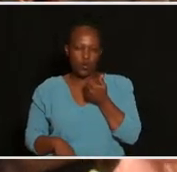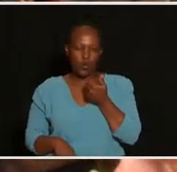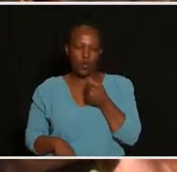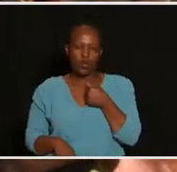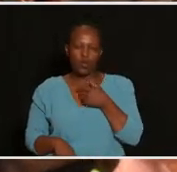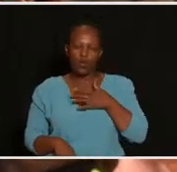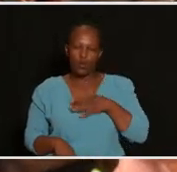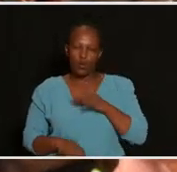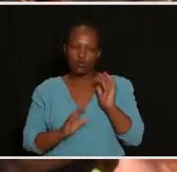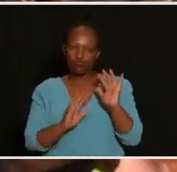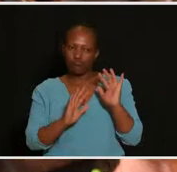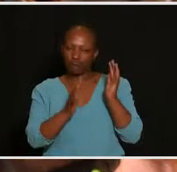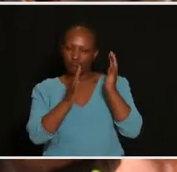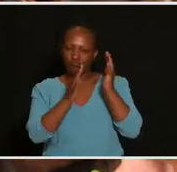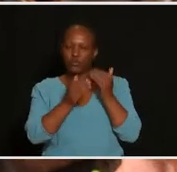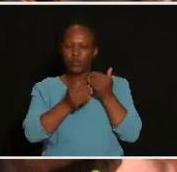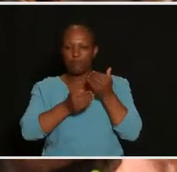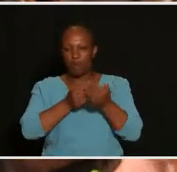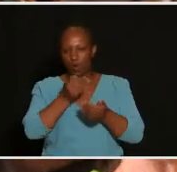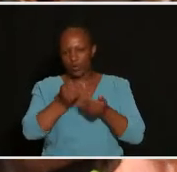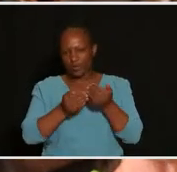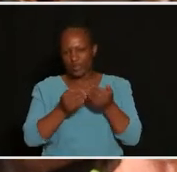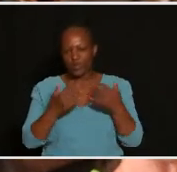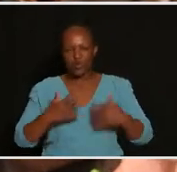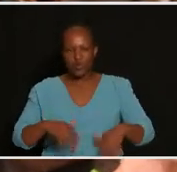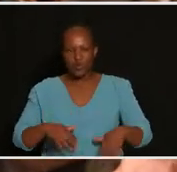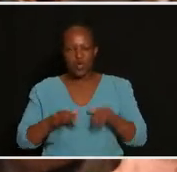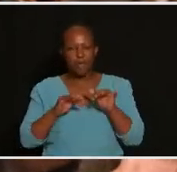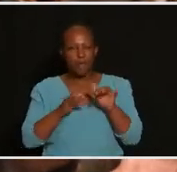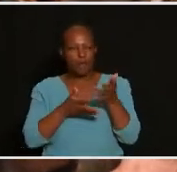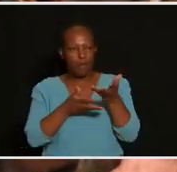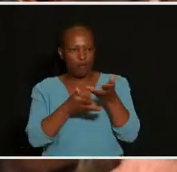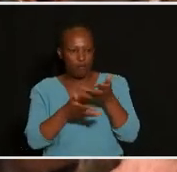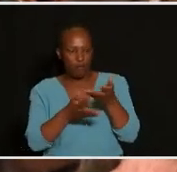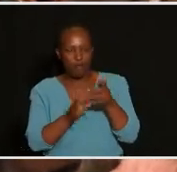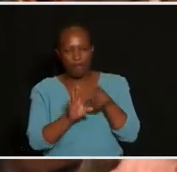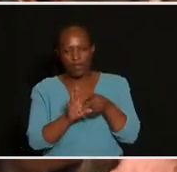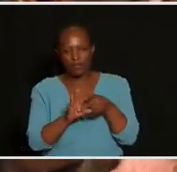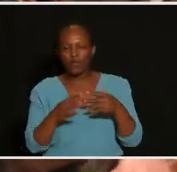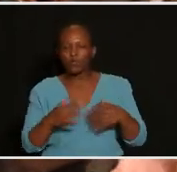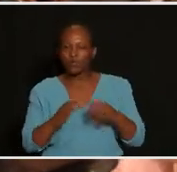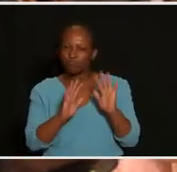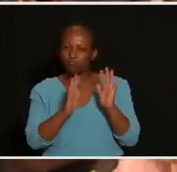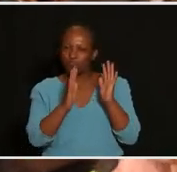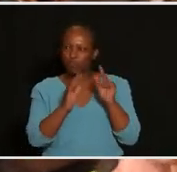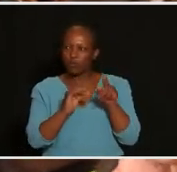like to commend you for this process of public engagement or public participation